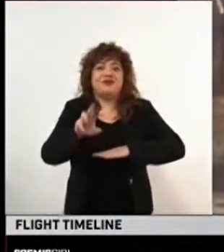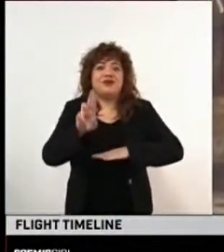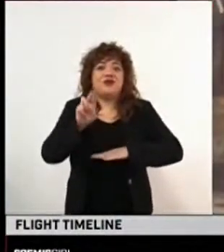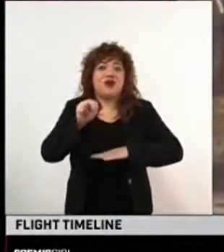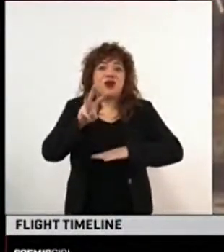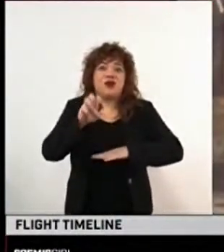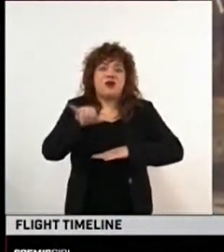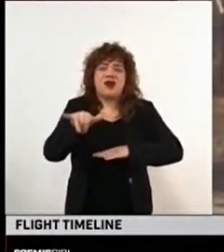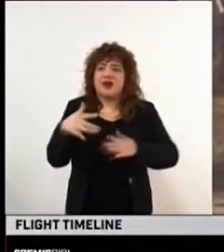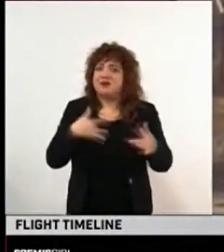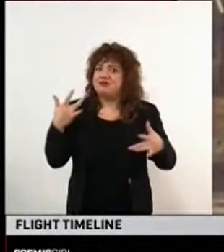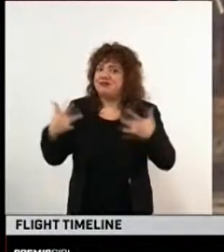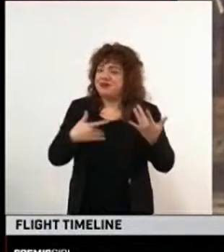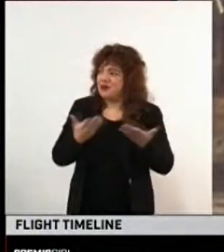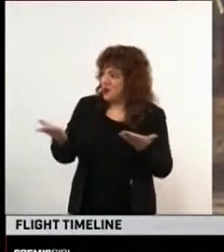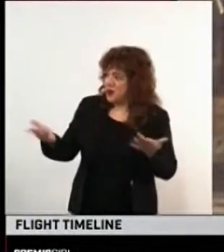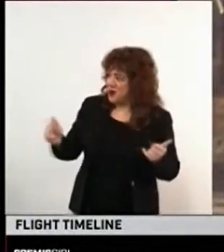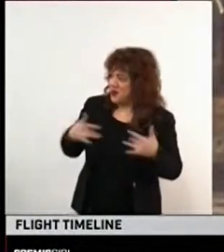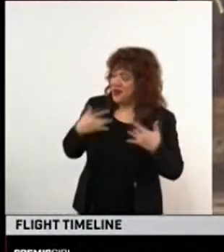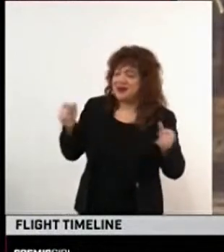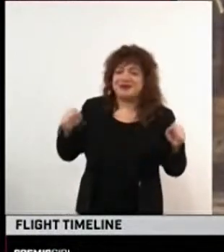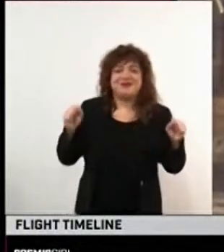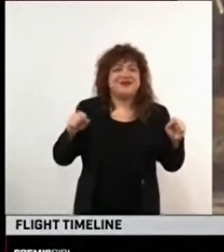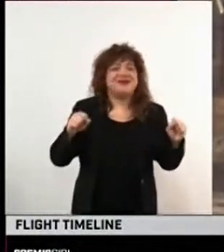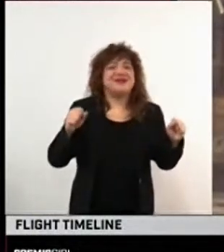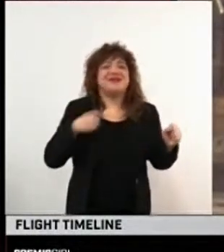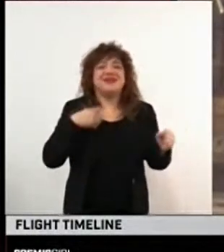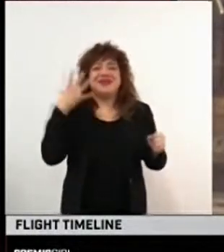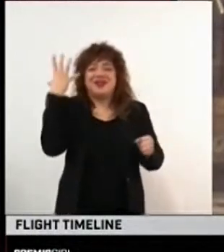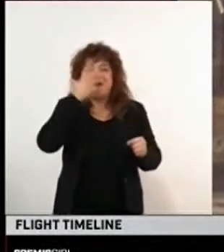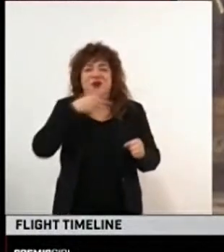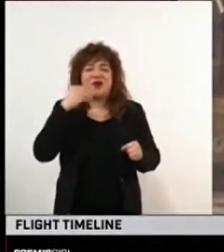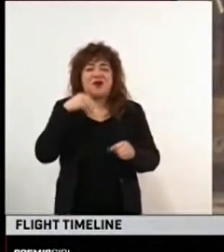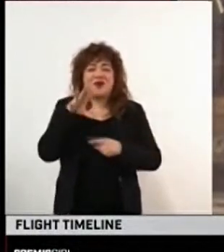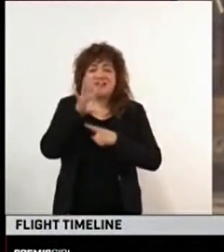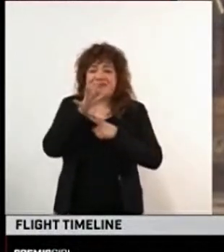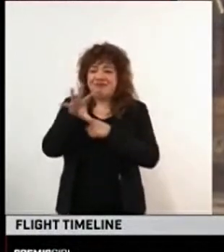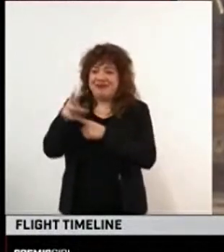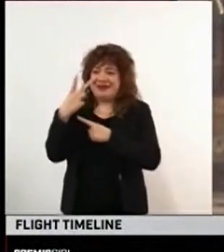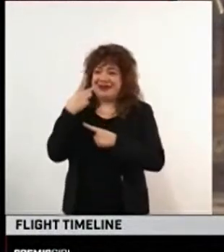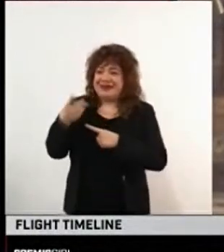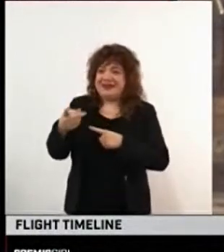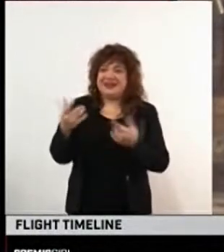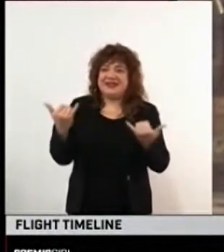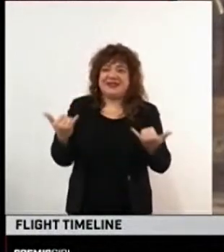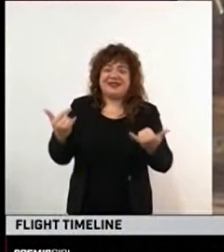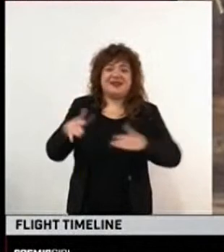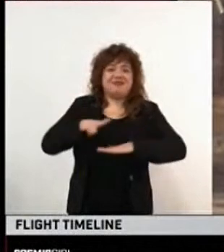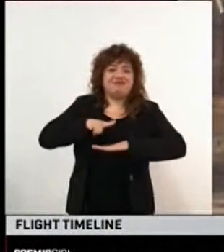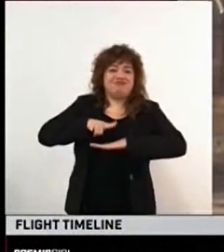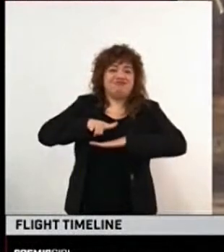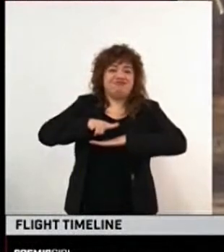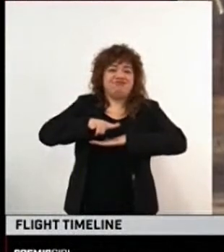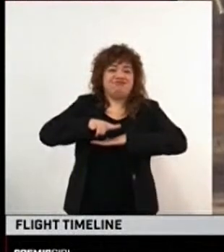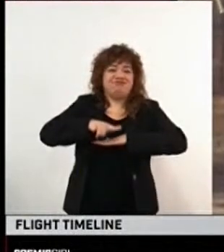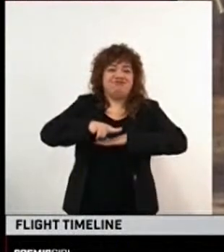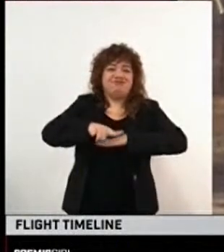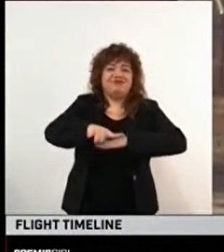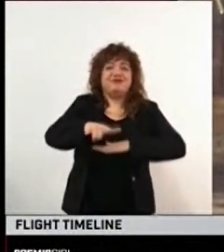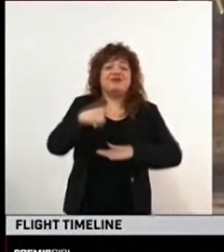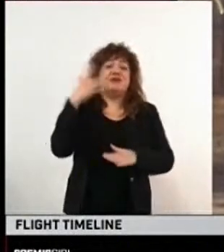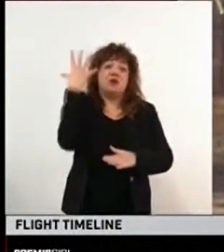I'm so excited. Oh, you can see such a beautiful shot of her right there as she's moving down the tarmac. Such a beautiful day